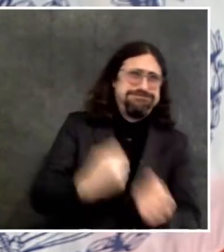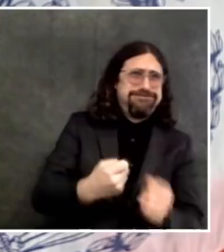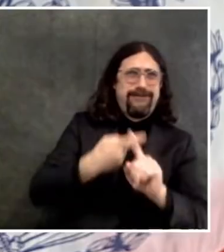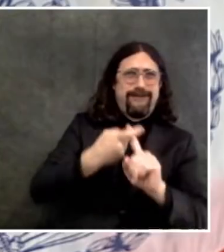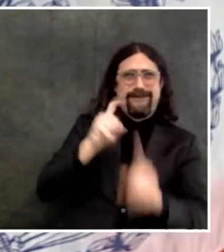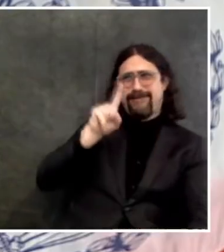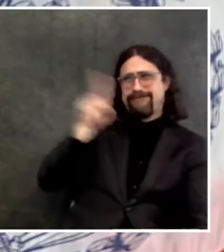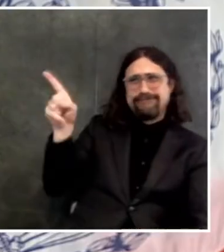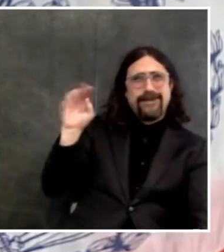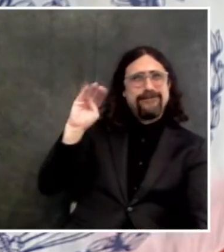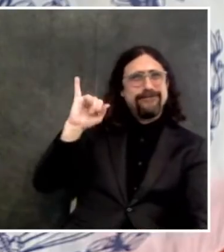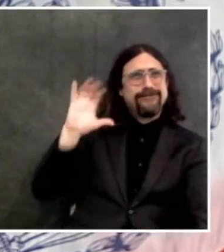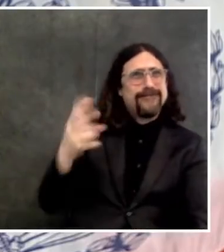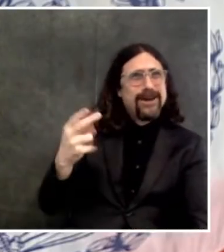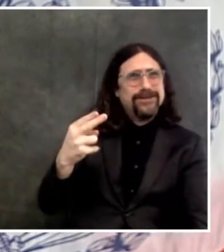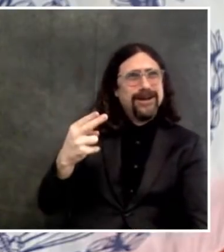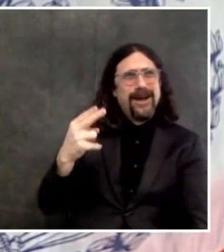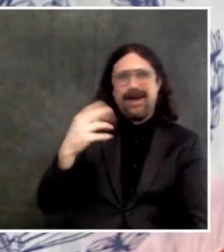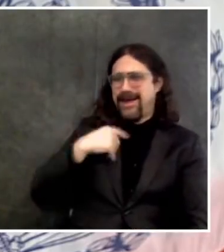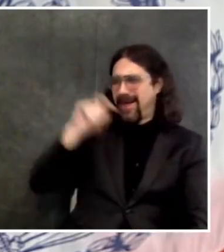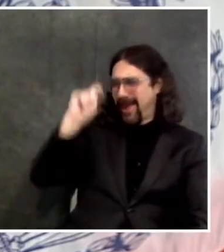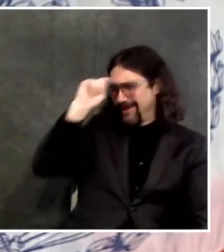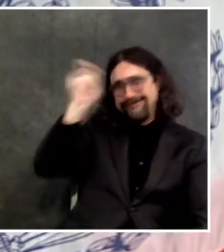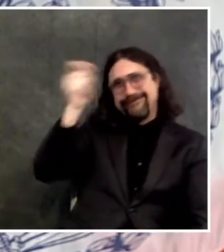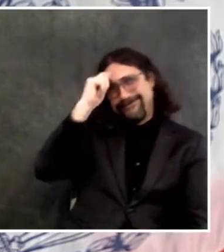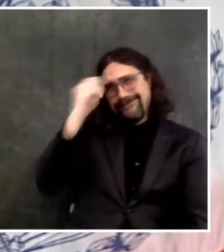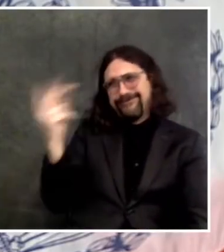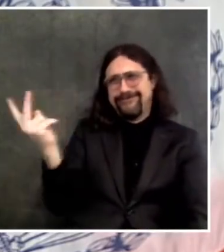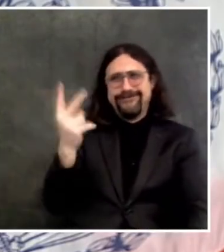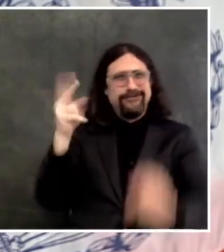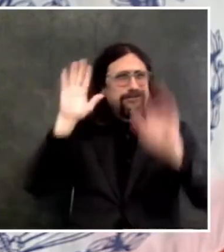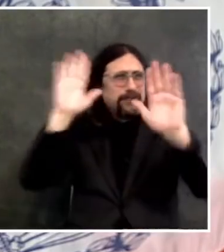Kalamazoo for being a part of this. I